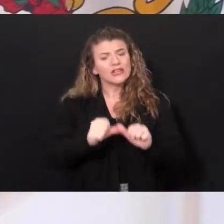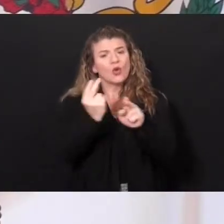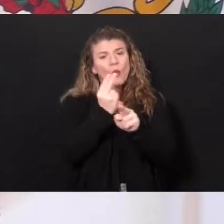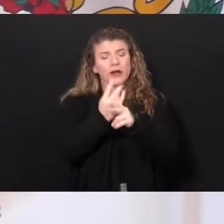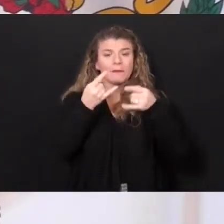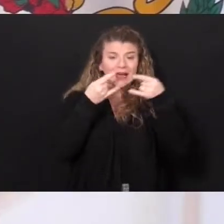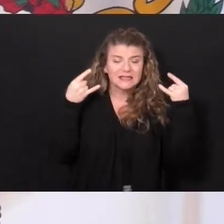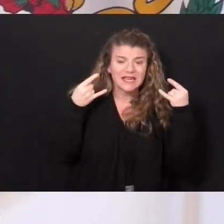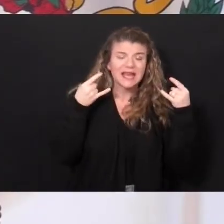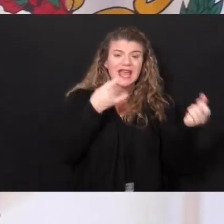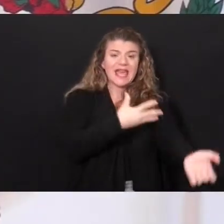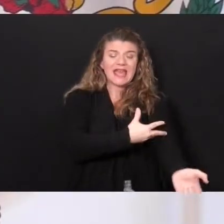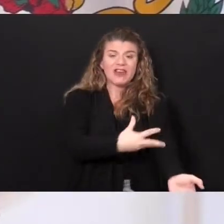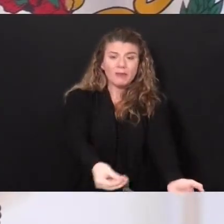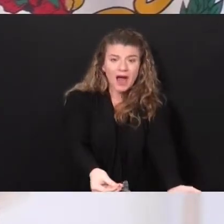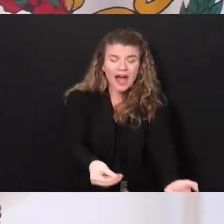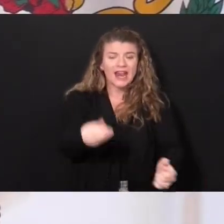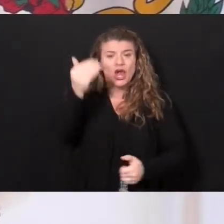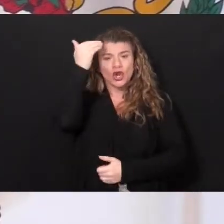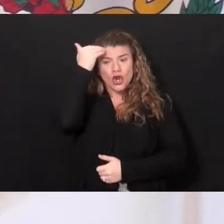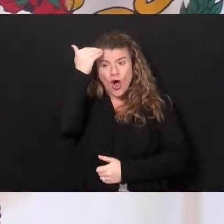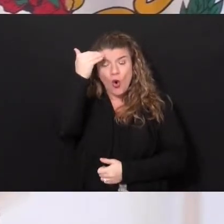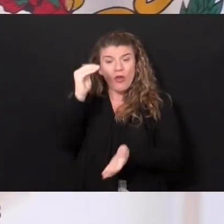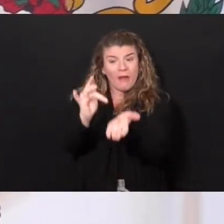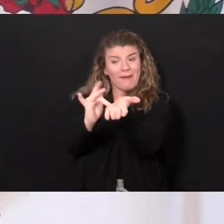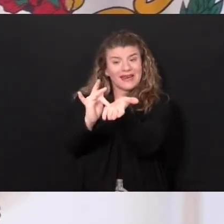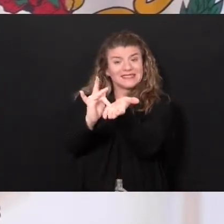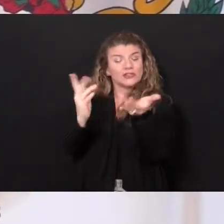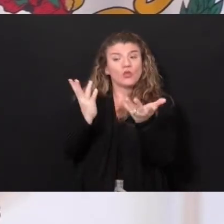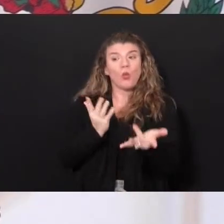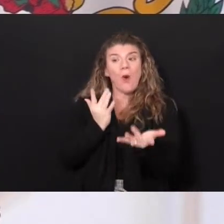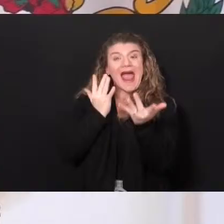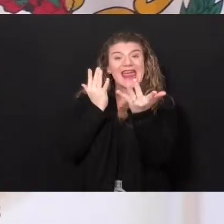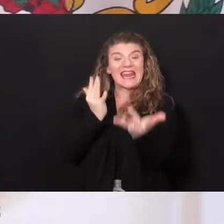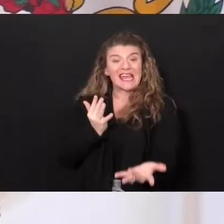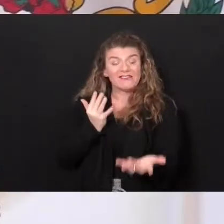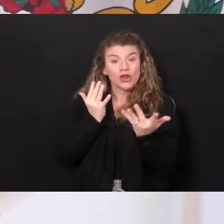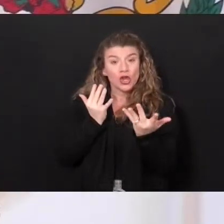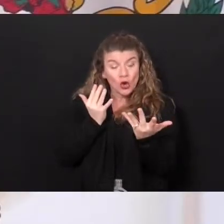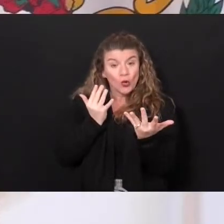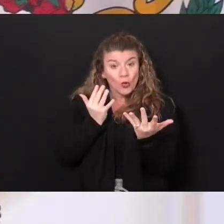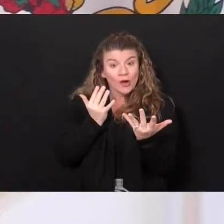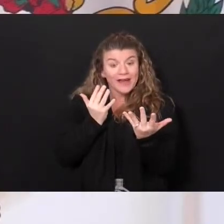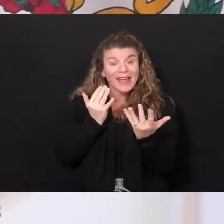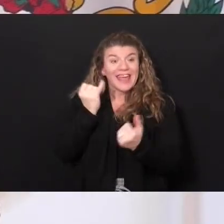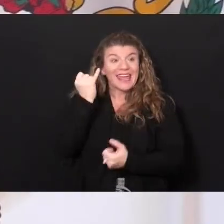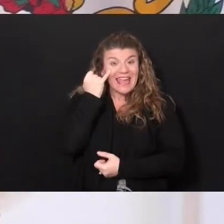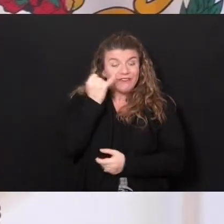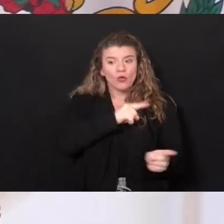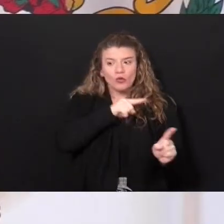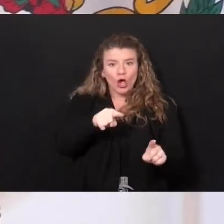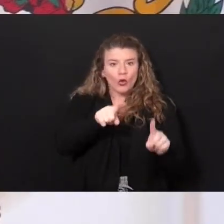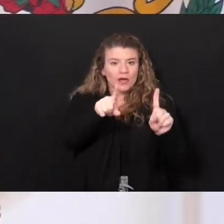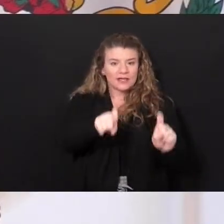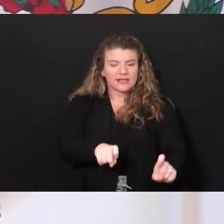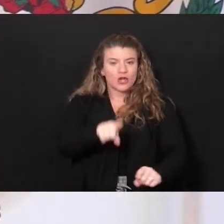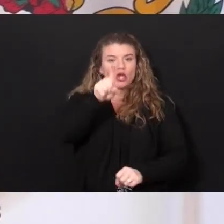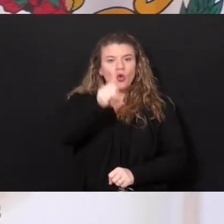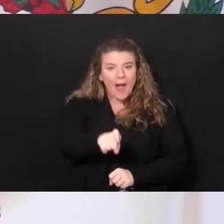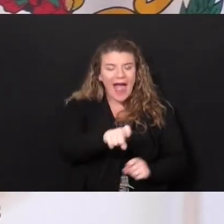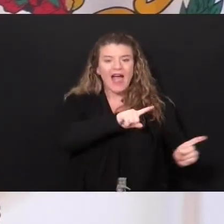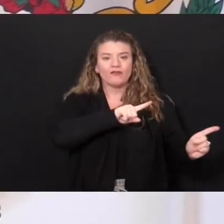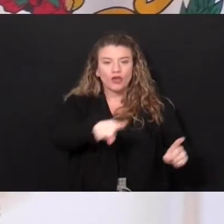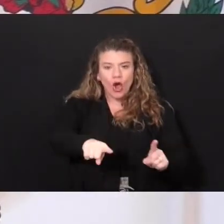Give blood. Know the antibodies are waiting for you if you'll just get tested. You've got to get tested if you